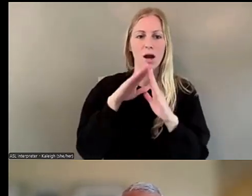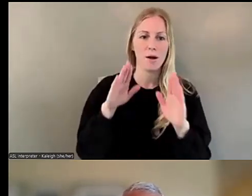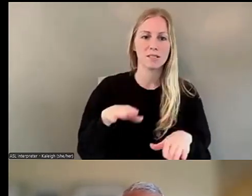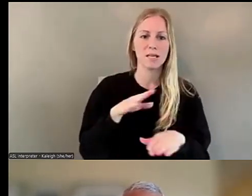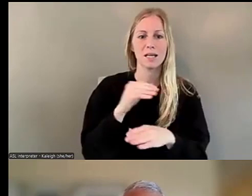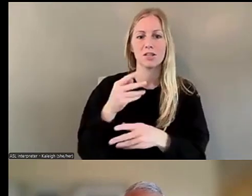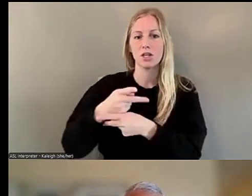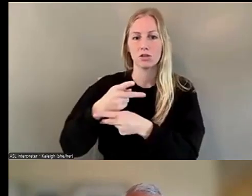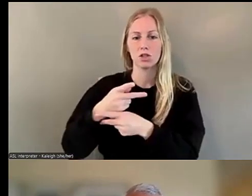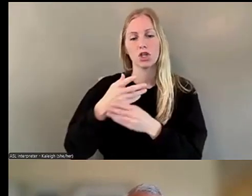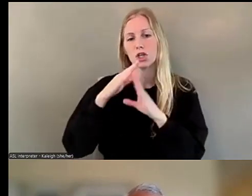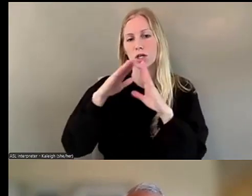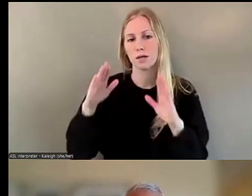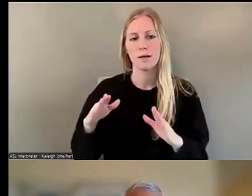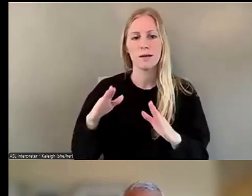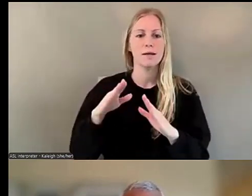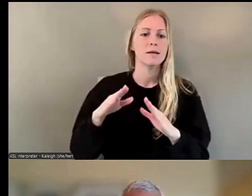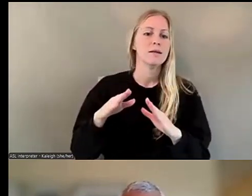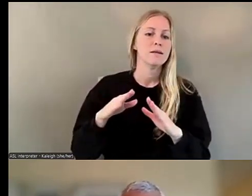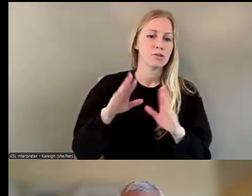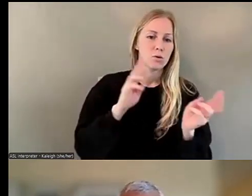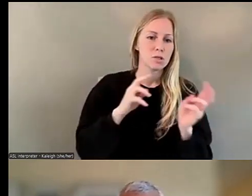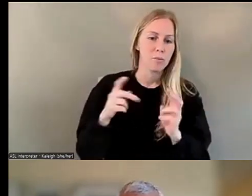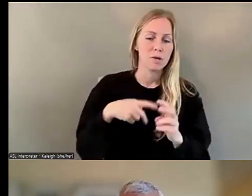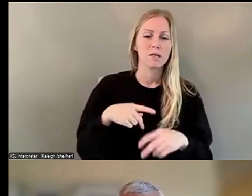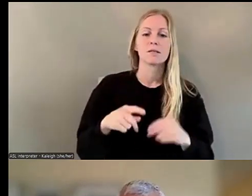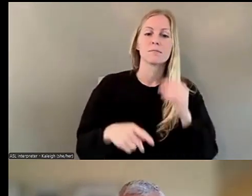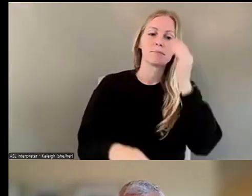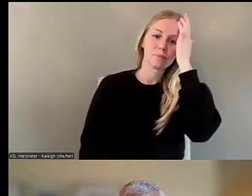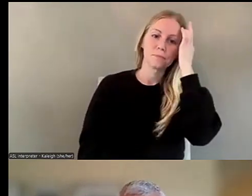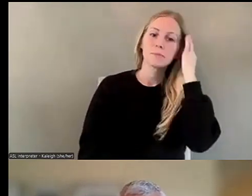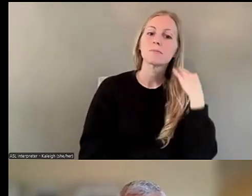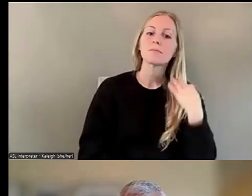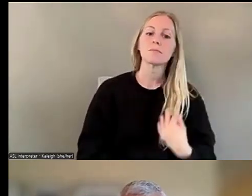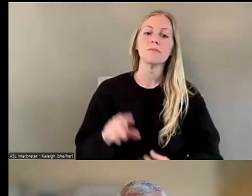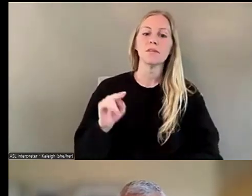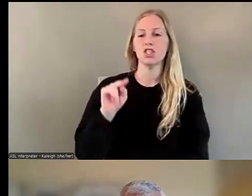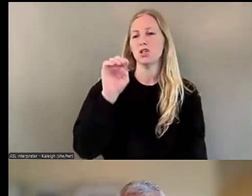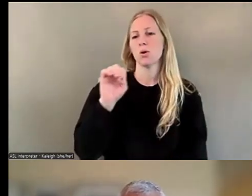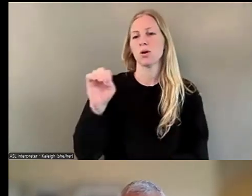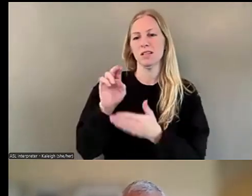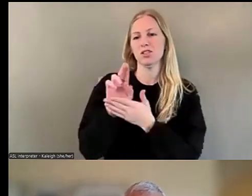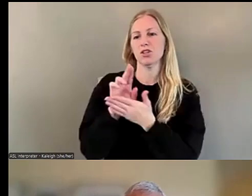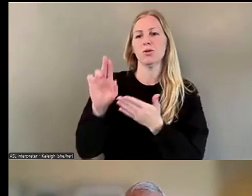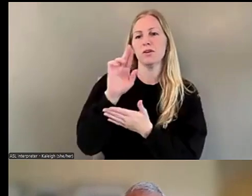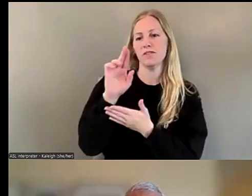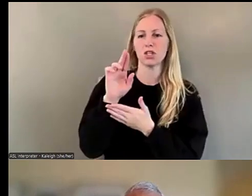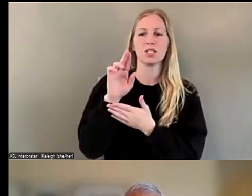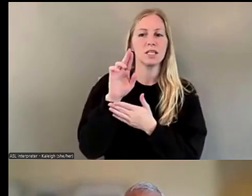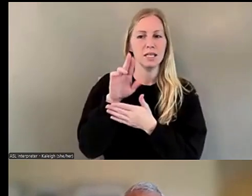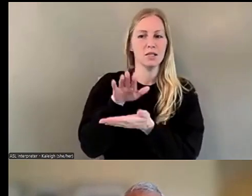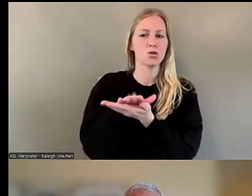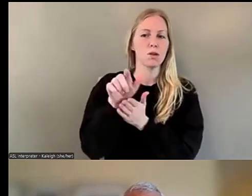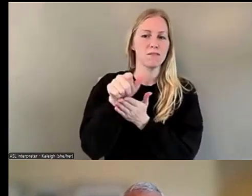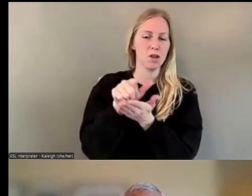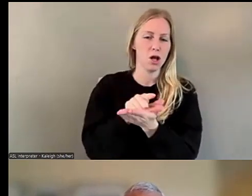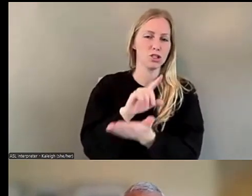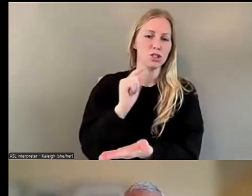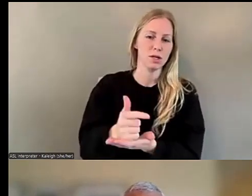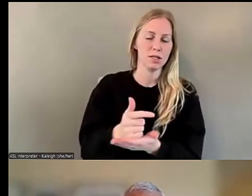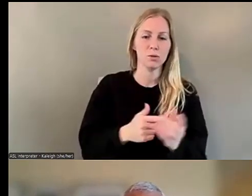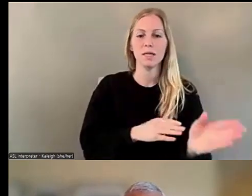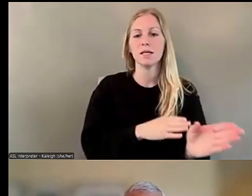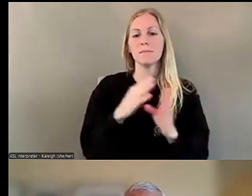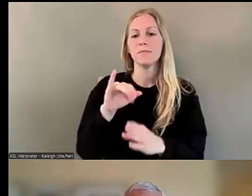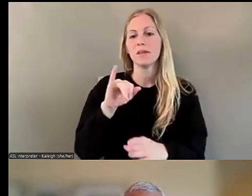of Northeastern University School of Law. Jim Eichner is a trial attorney in the Educational Opportunities section